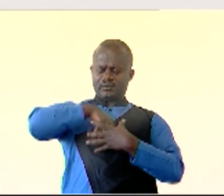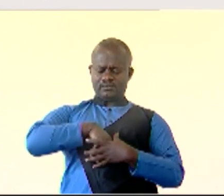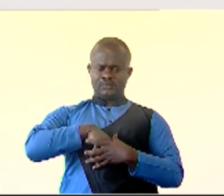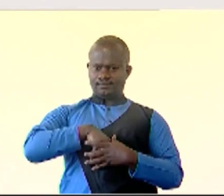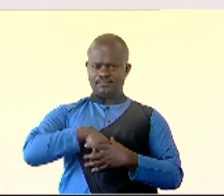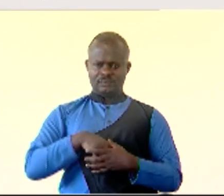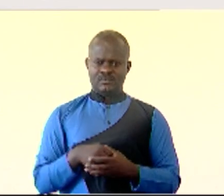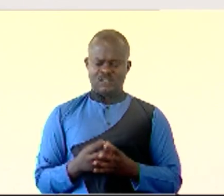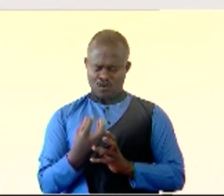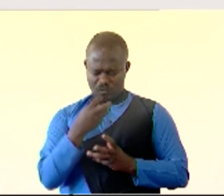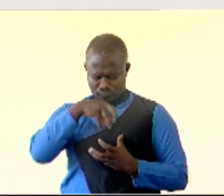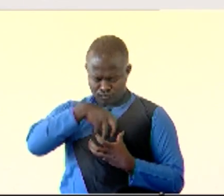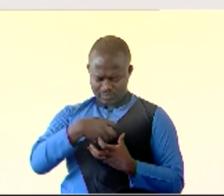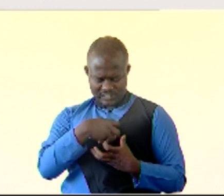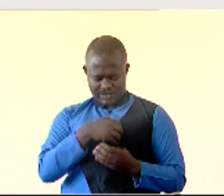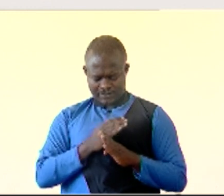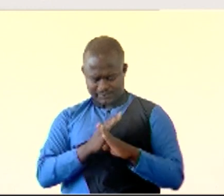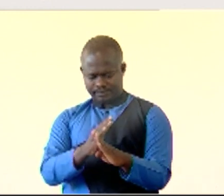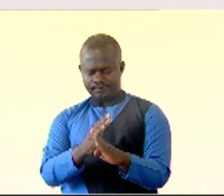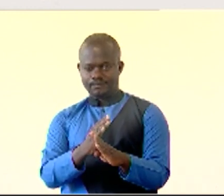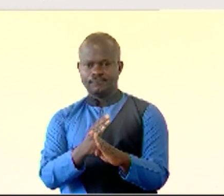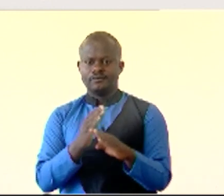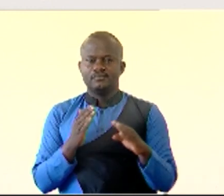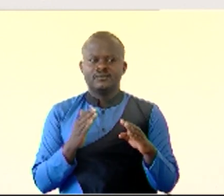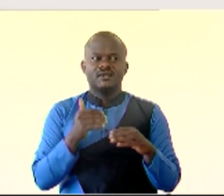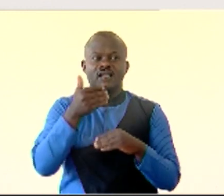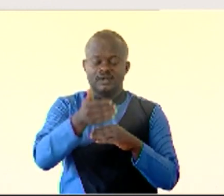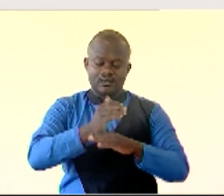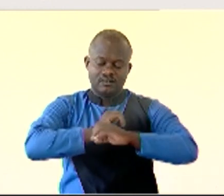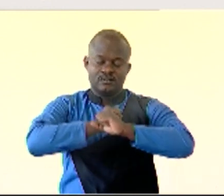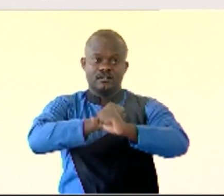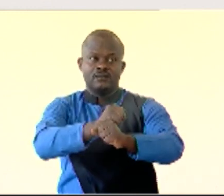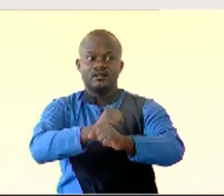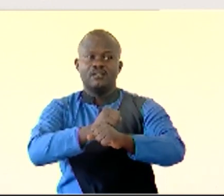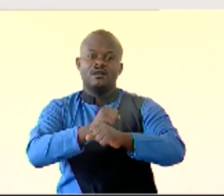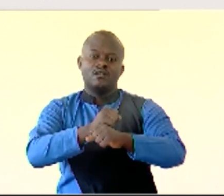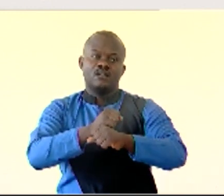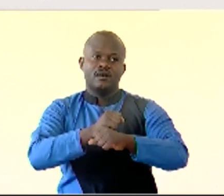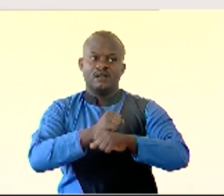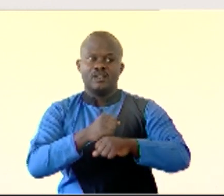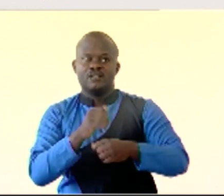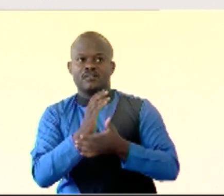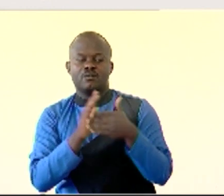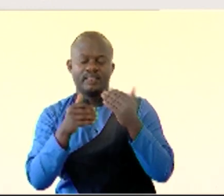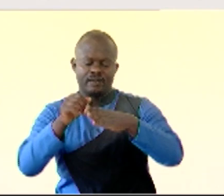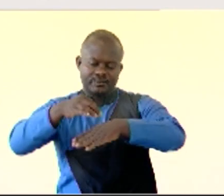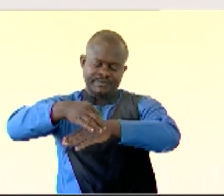it is external defense system of the body. The external defense system of the body is carried out by the